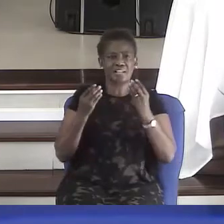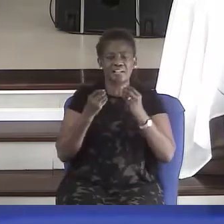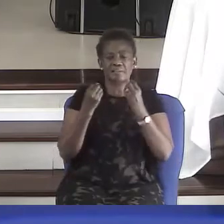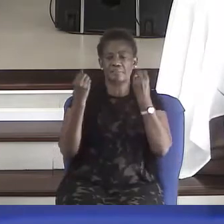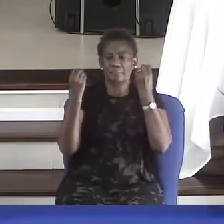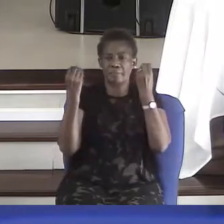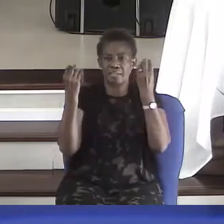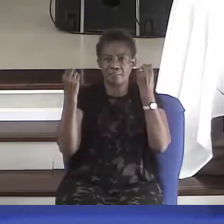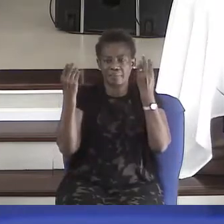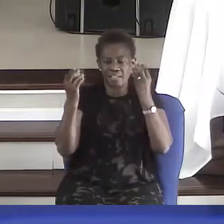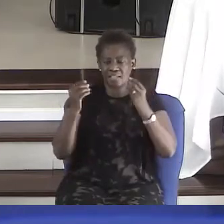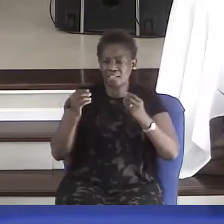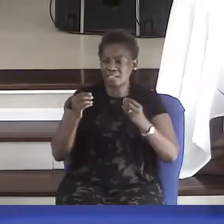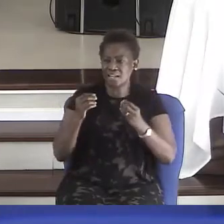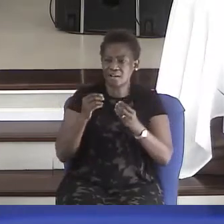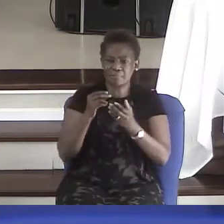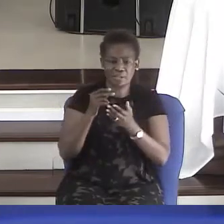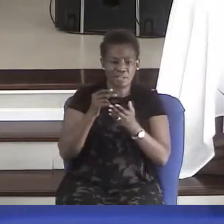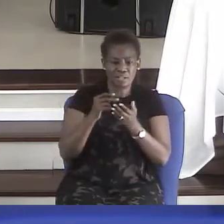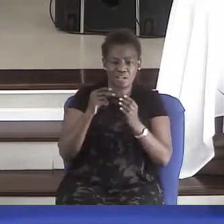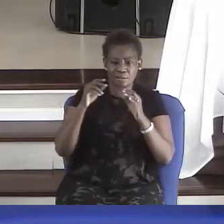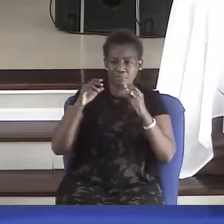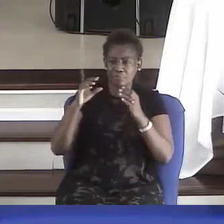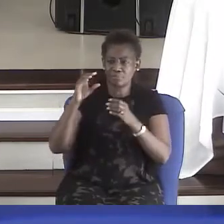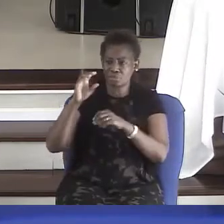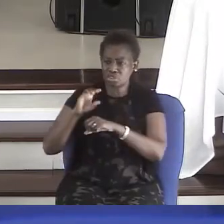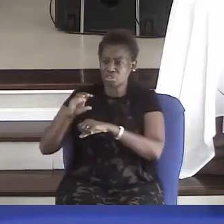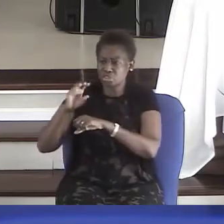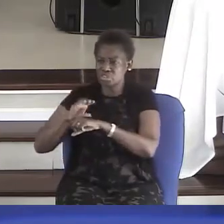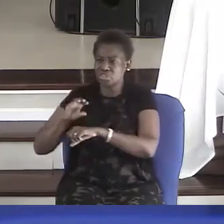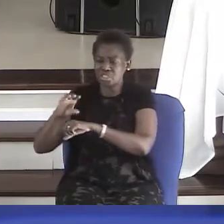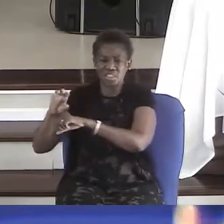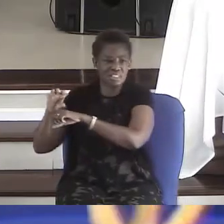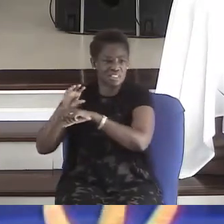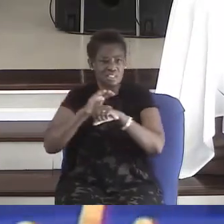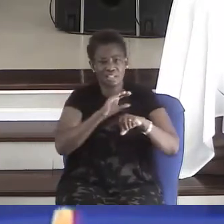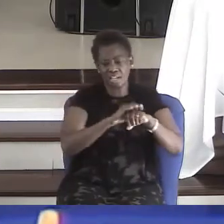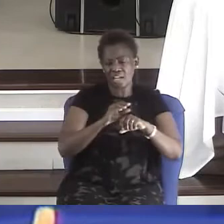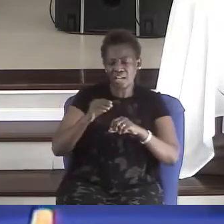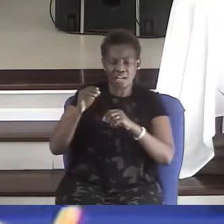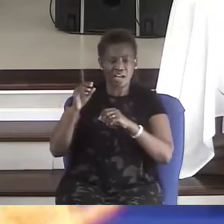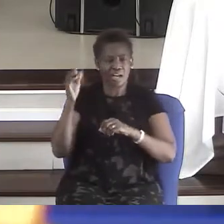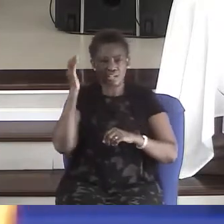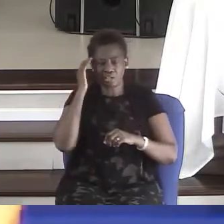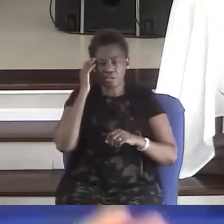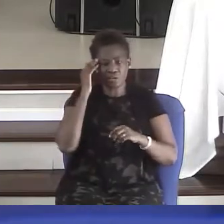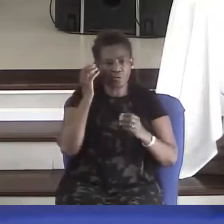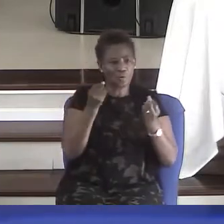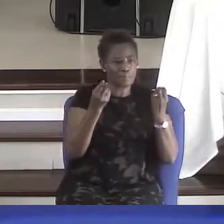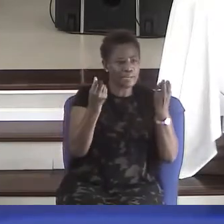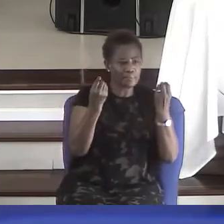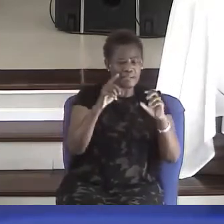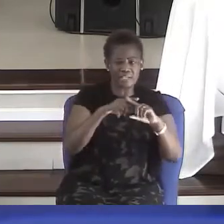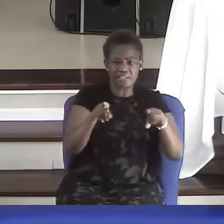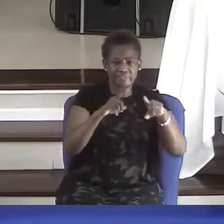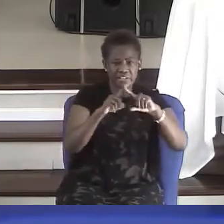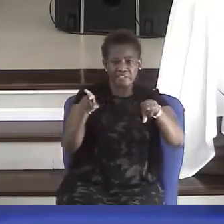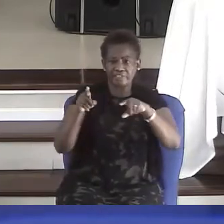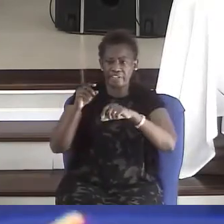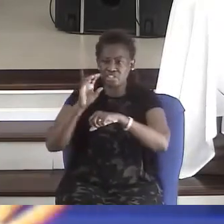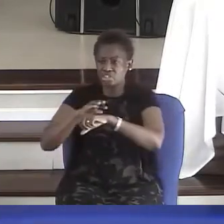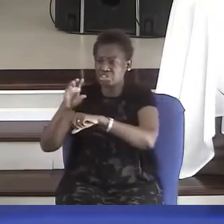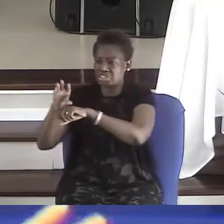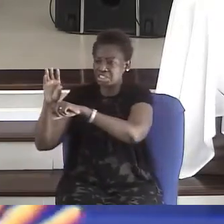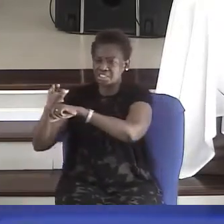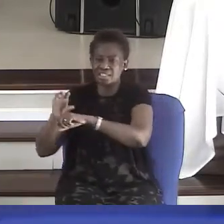I know Darlington Baptist, I know Hewittsview Baptist, I know Waterford Missionary, I know Portmore Missionary Church. Guess